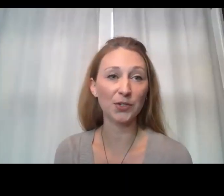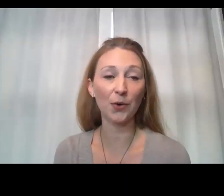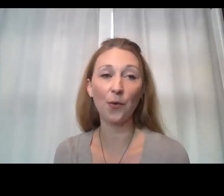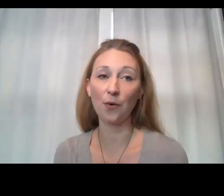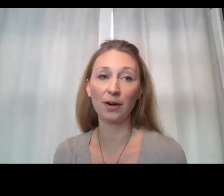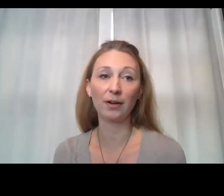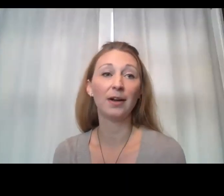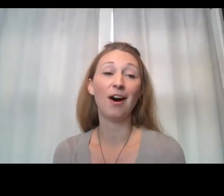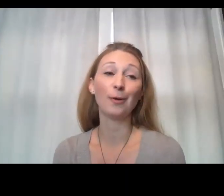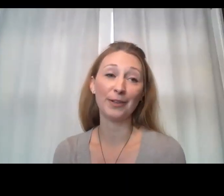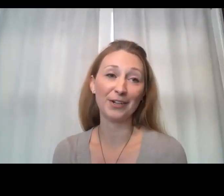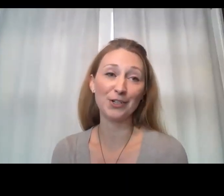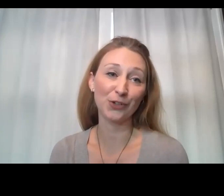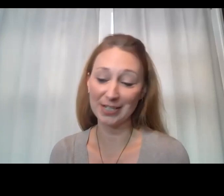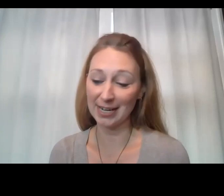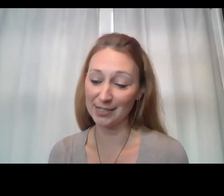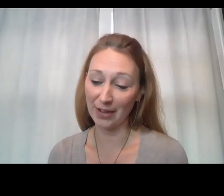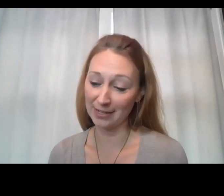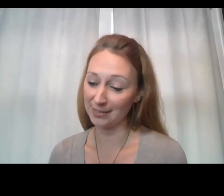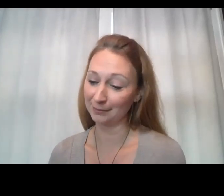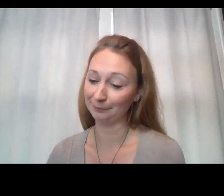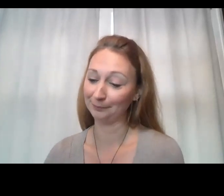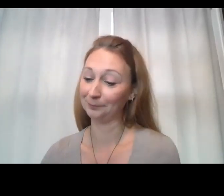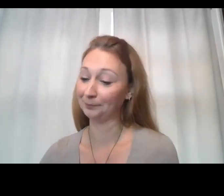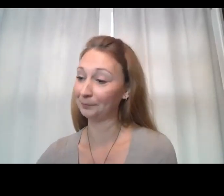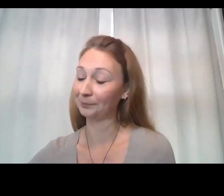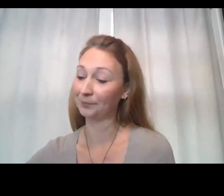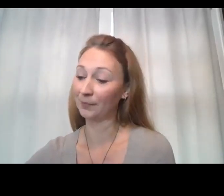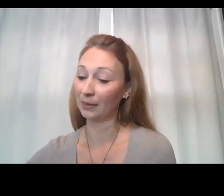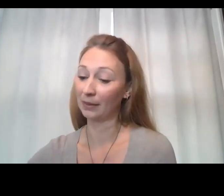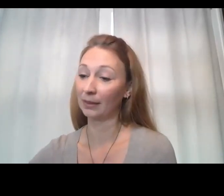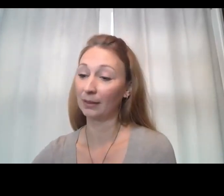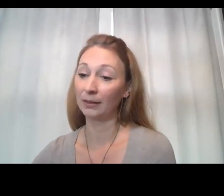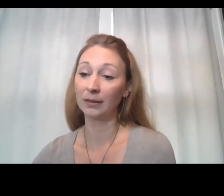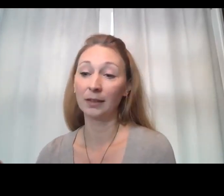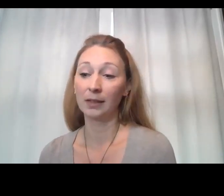by our presenter or our planners for today's event.